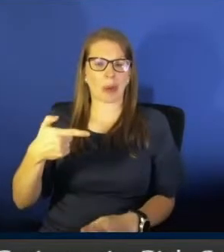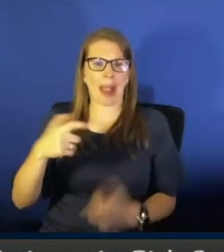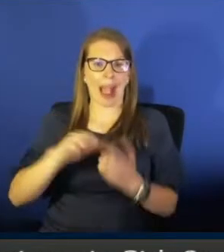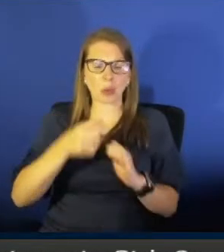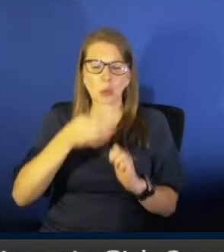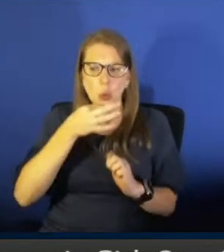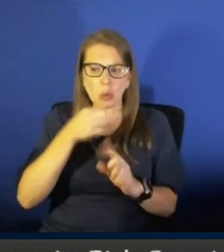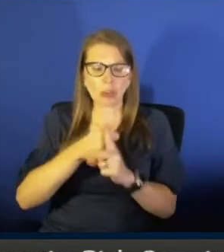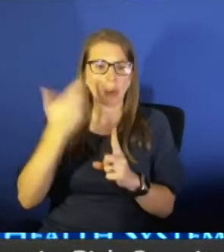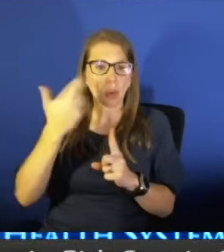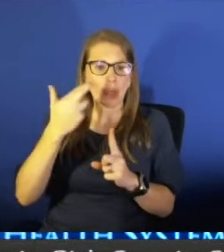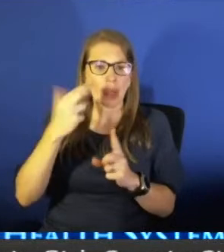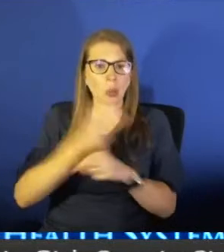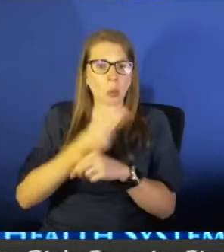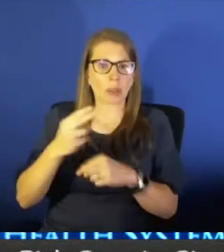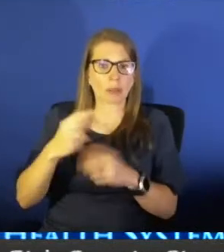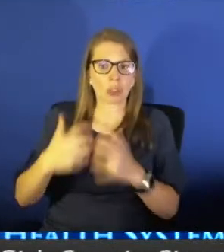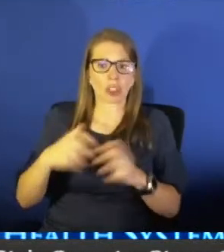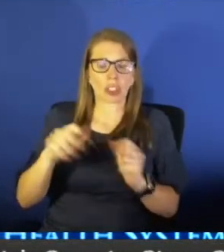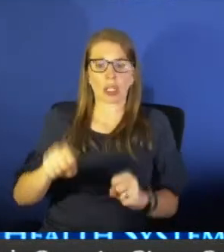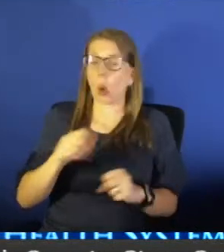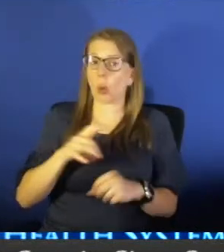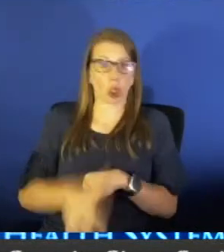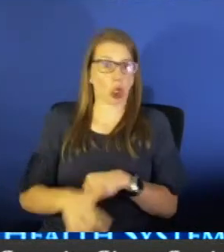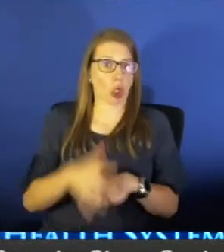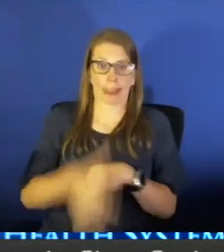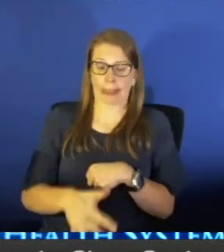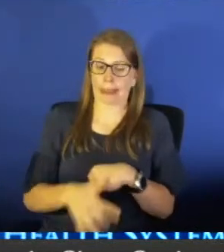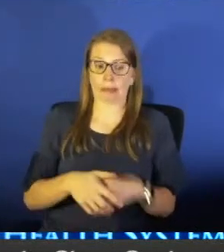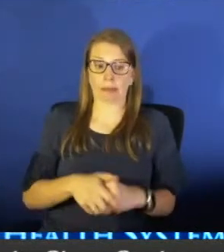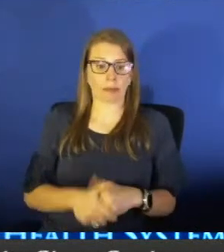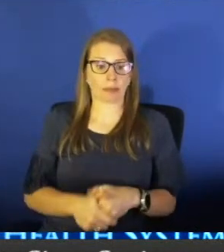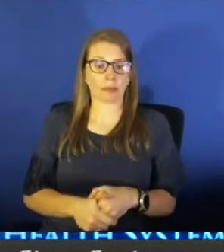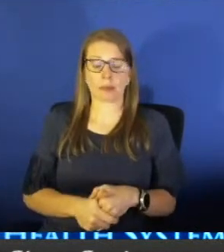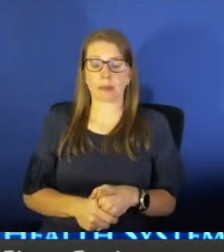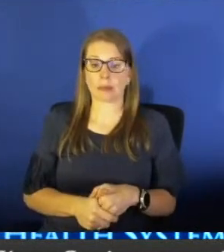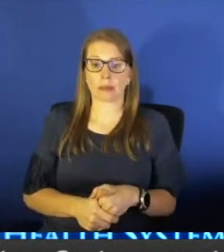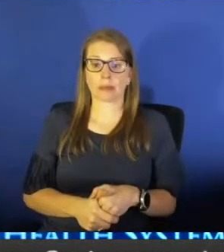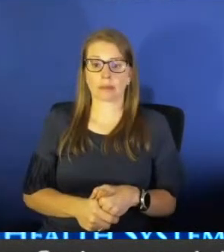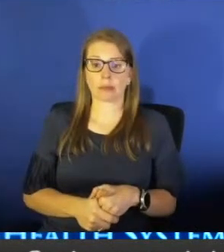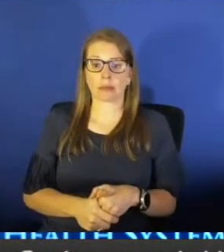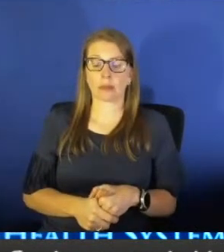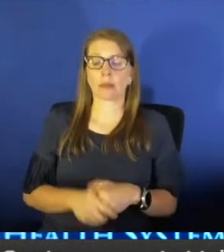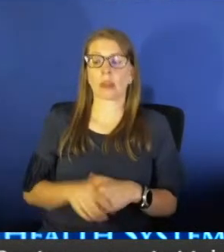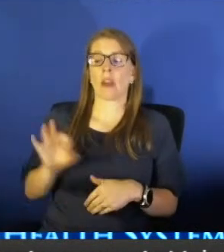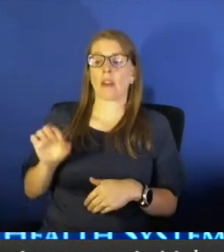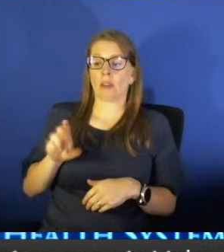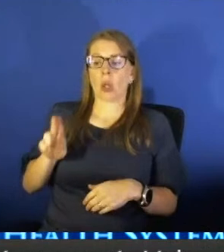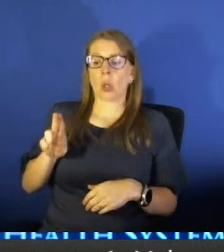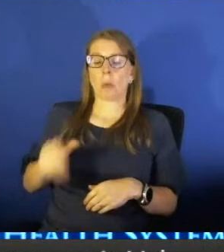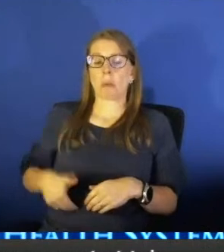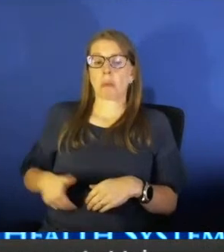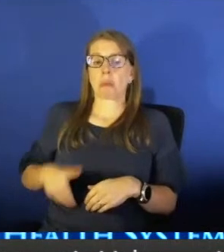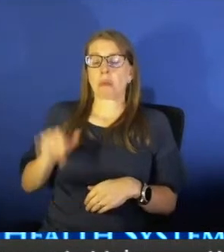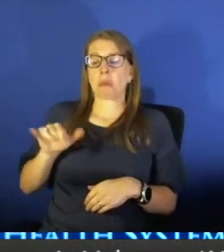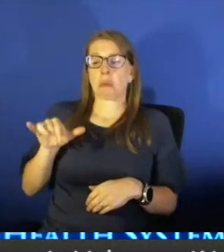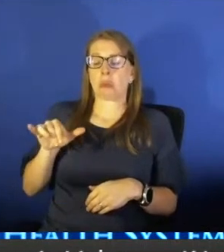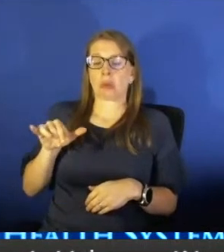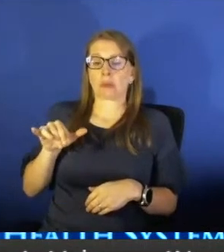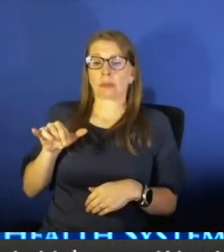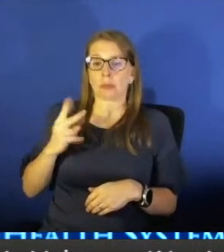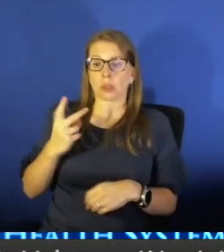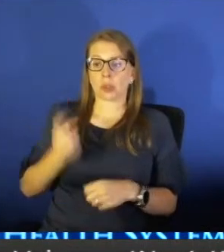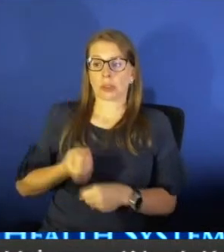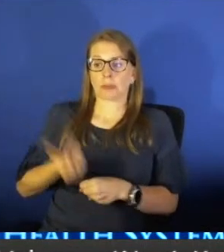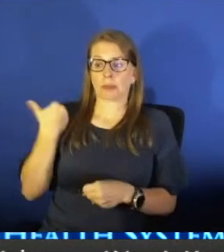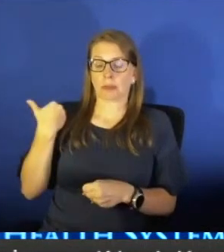could be used? Oh no, it was very early. As I said before, we got a little bit of a clue with the flu epidemic, which was I think 2 years previous, in which we